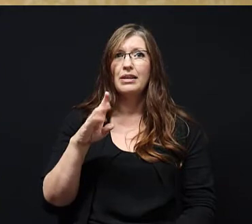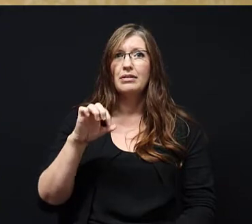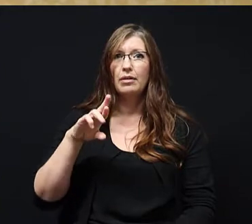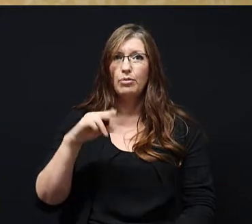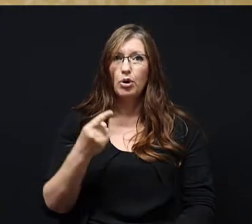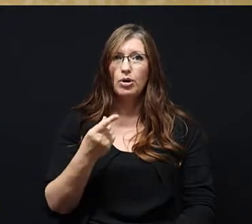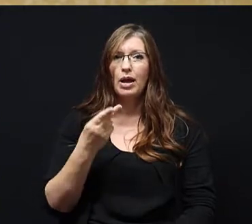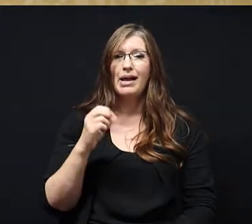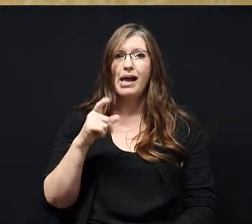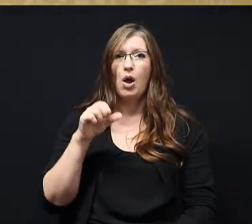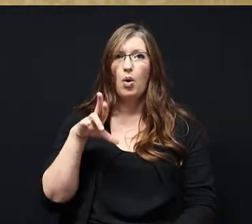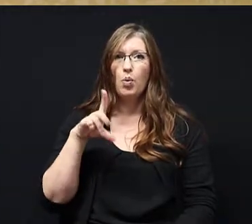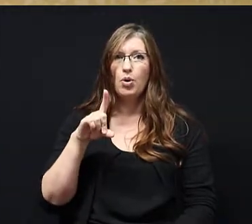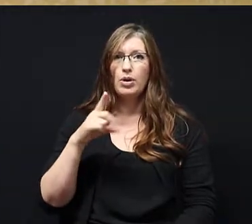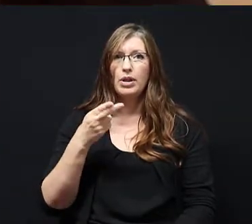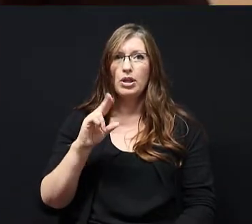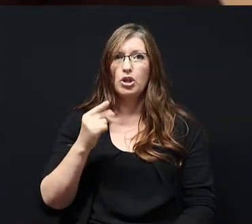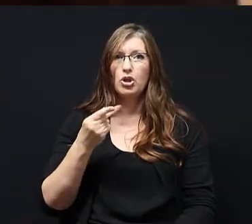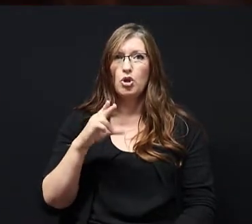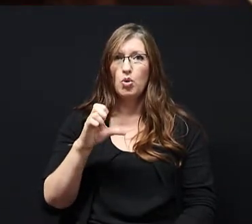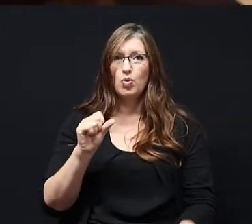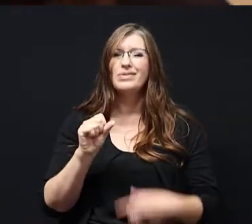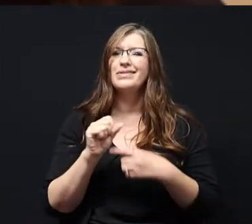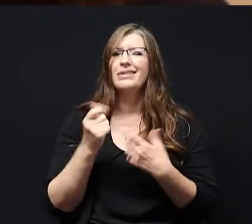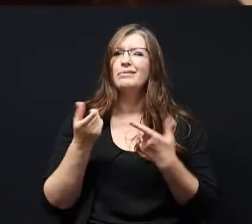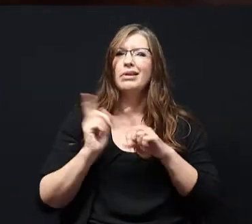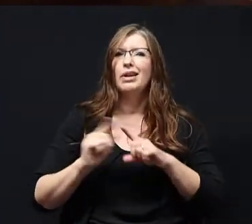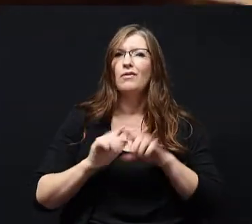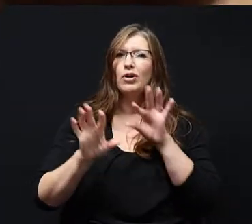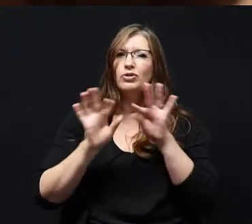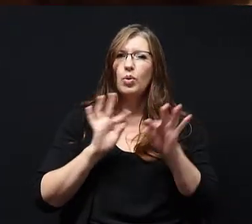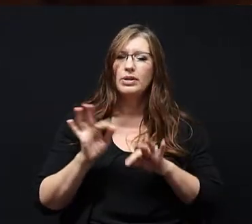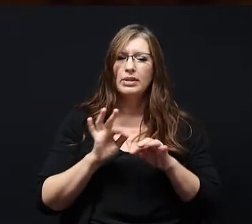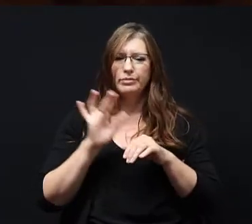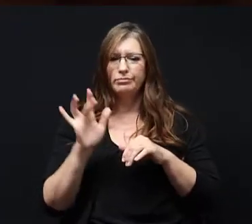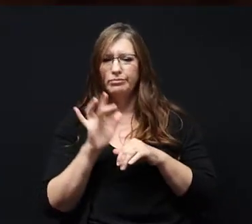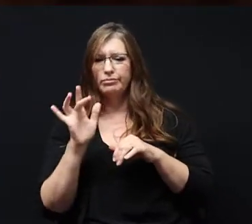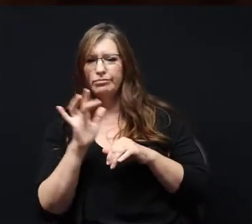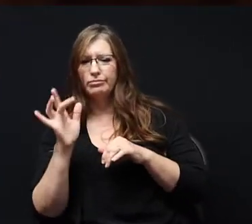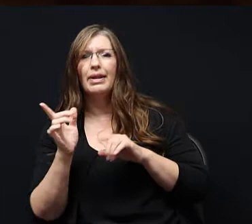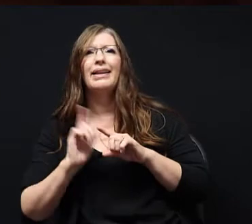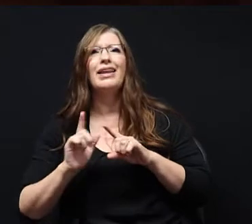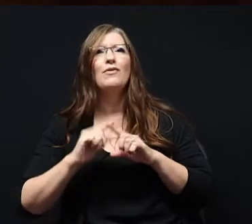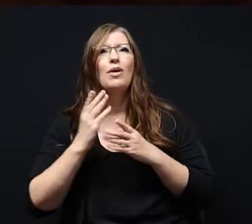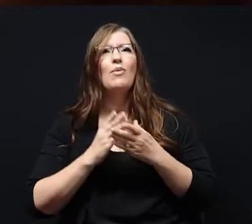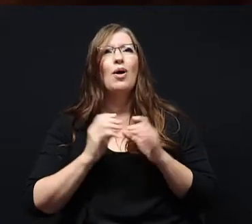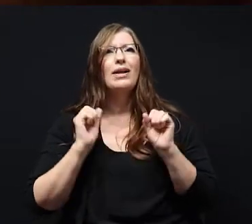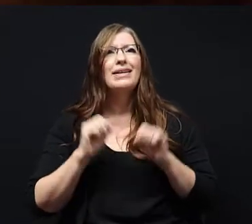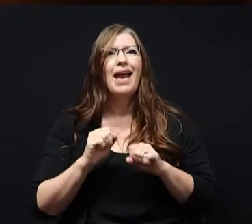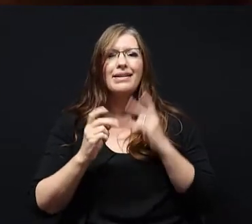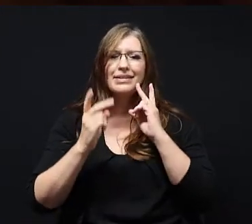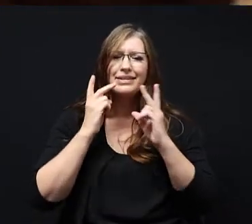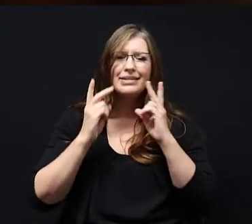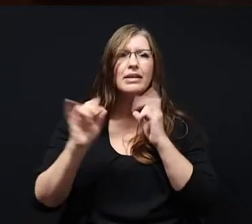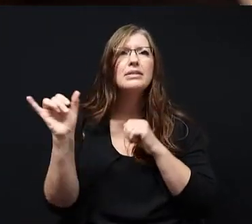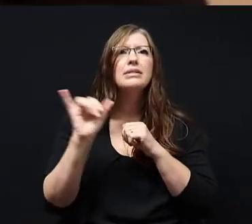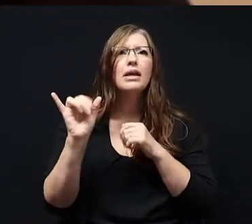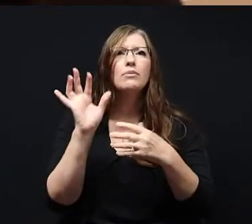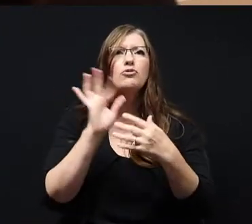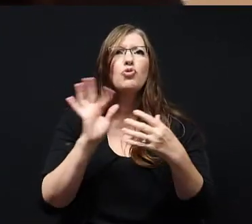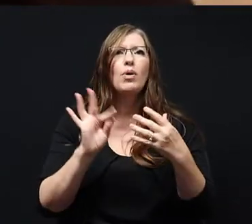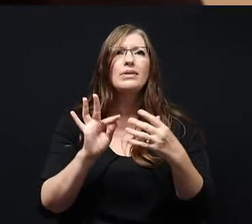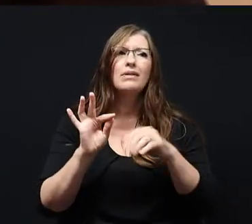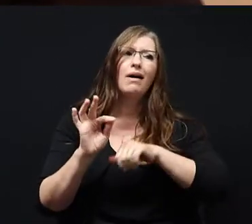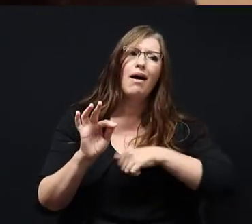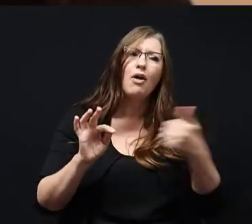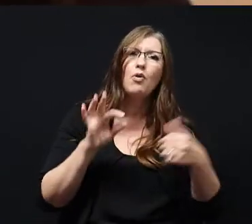can switch over to any of the other races that you'd like as well and vote those parts of the ballot as you see fit. This gives the voter the same choices